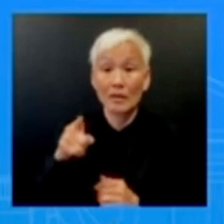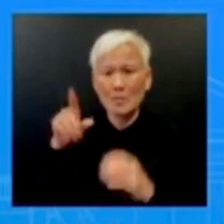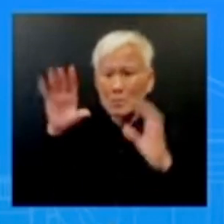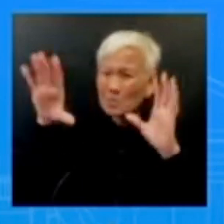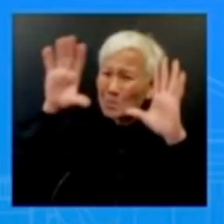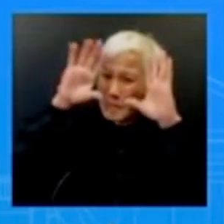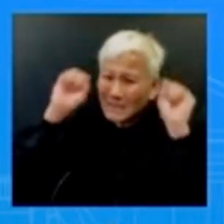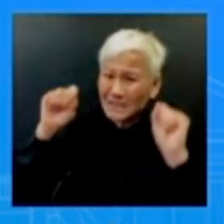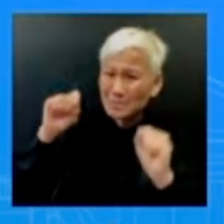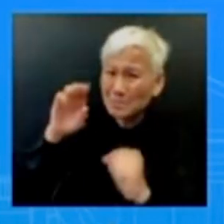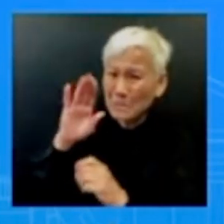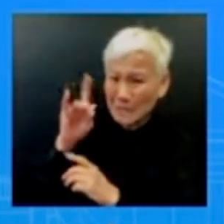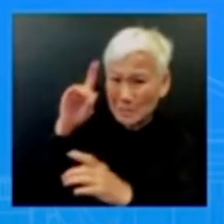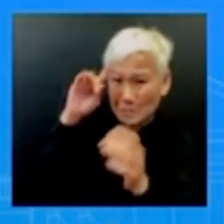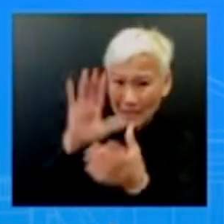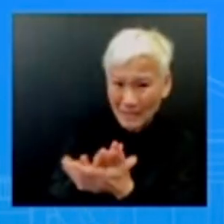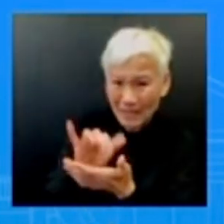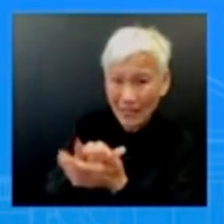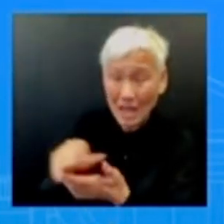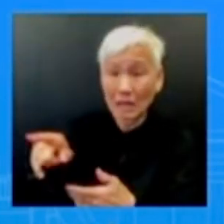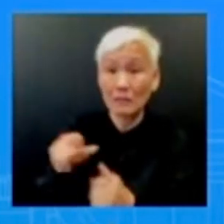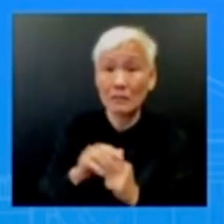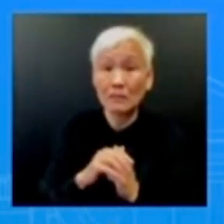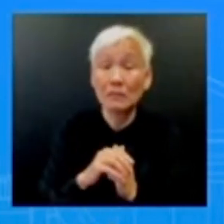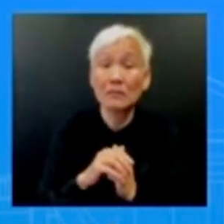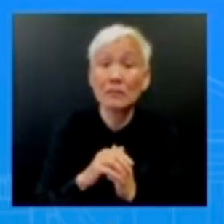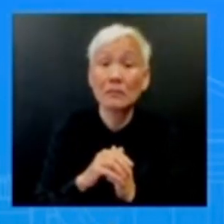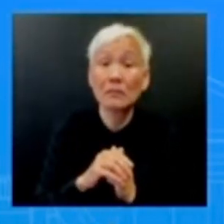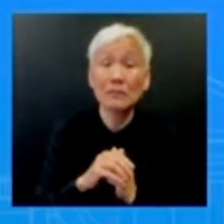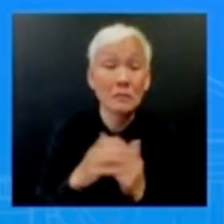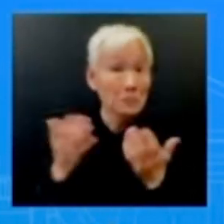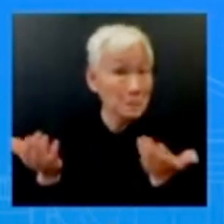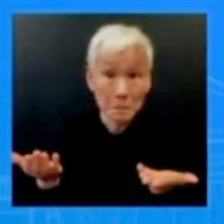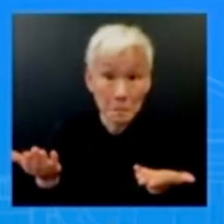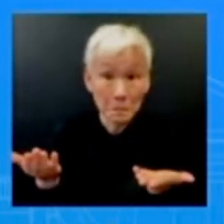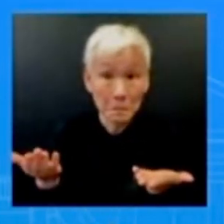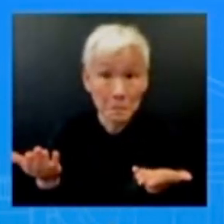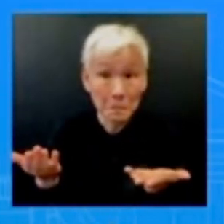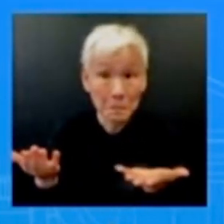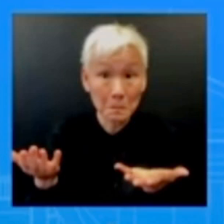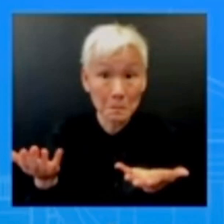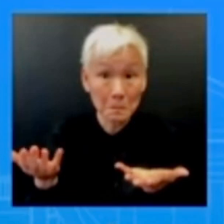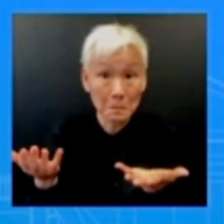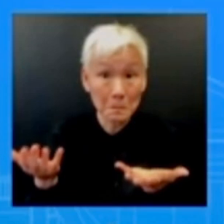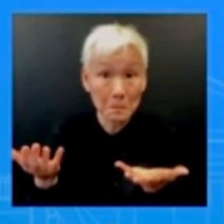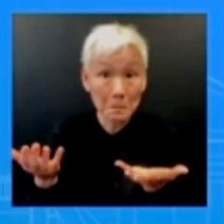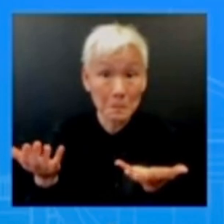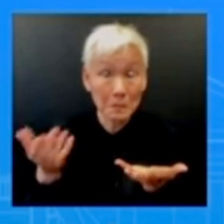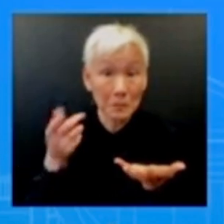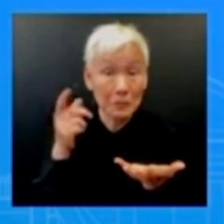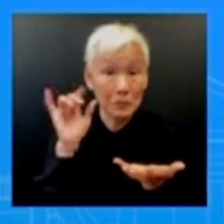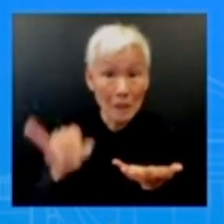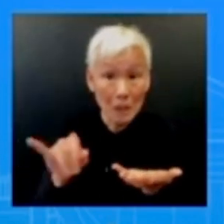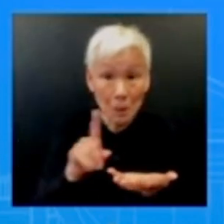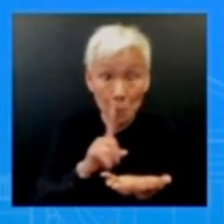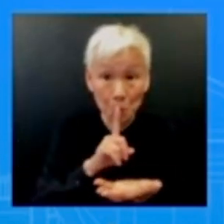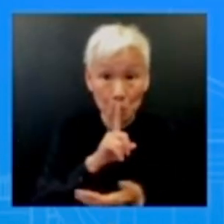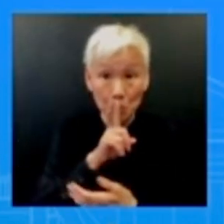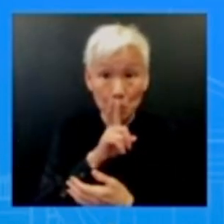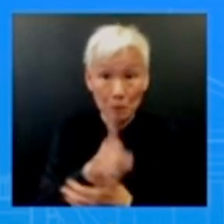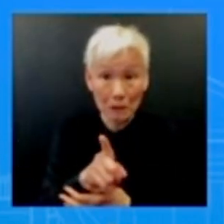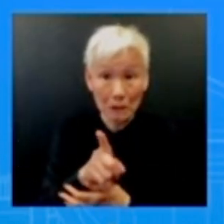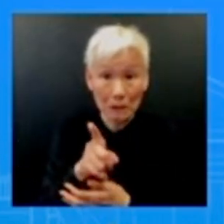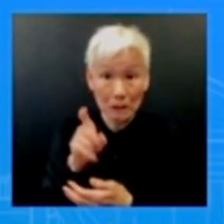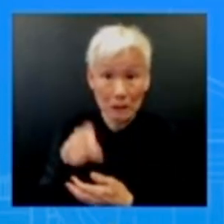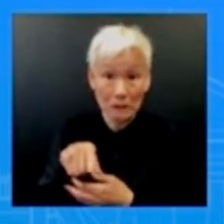pretty extraordinary in scale and scope, are enough? That we're past this, we're through this, the system is